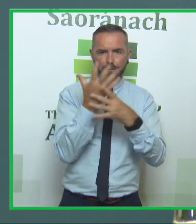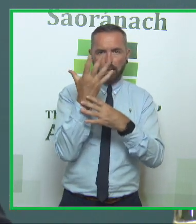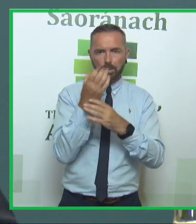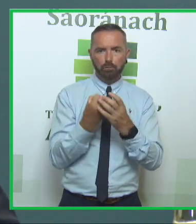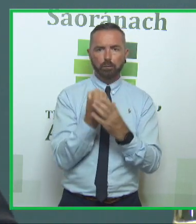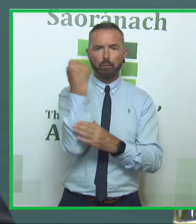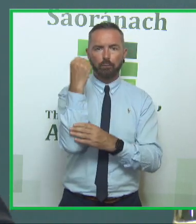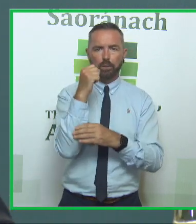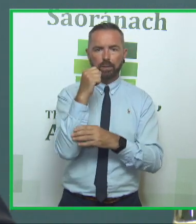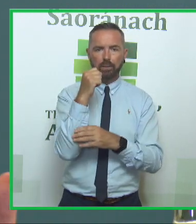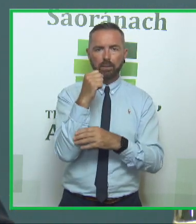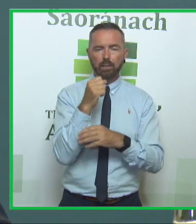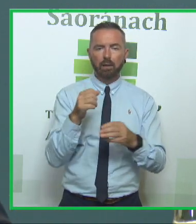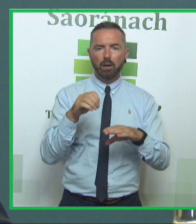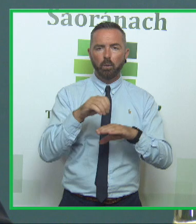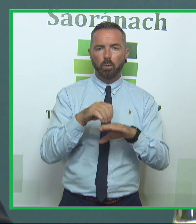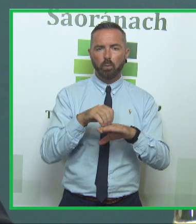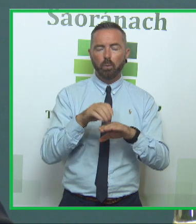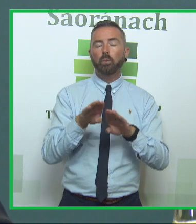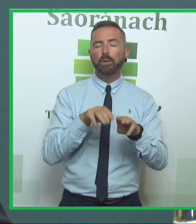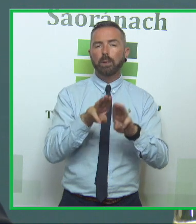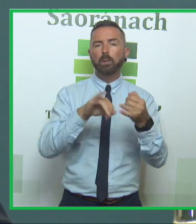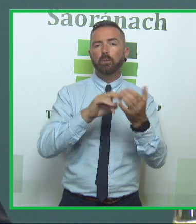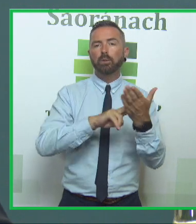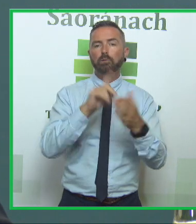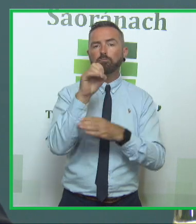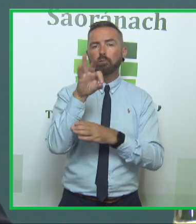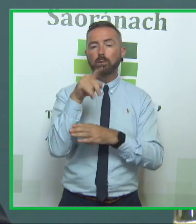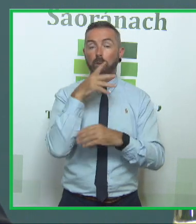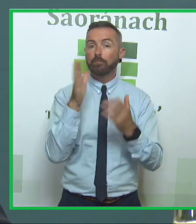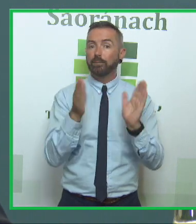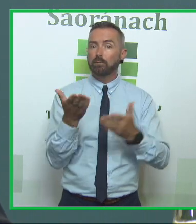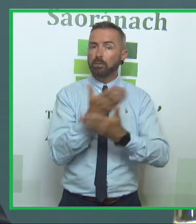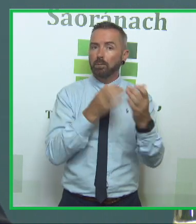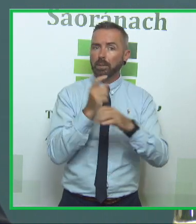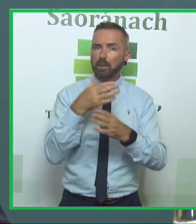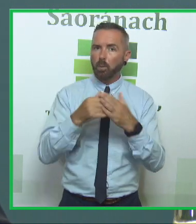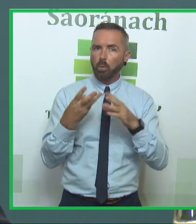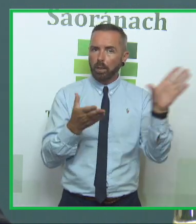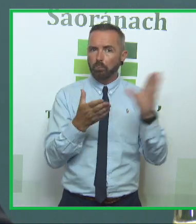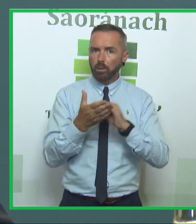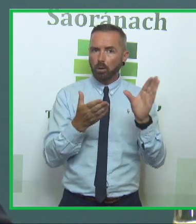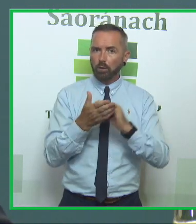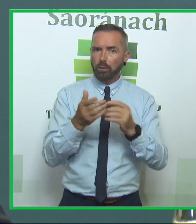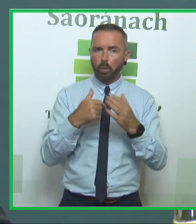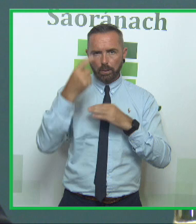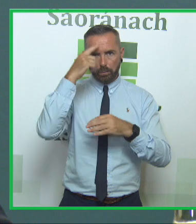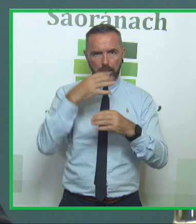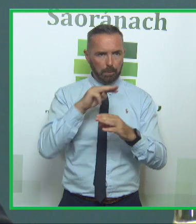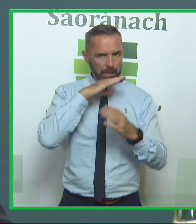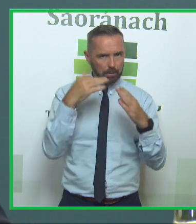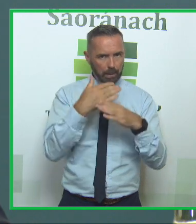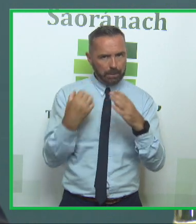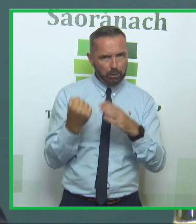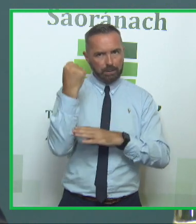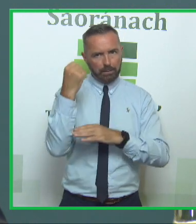drugs. And we were discussing there things like what will we record in terms of an outcome and success, and what do people need to